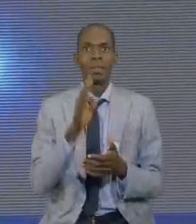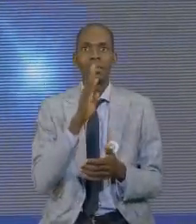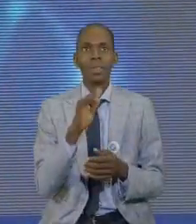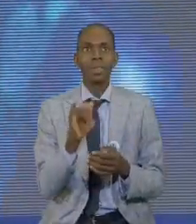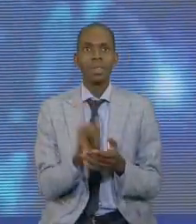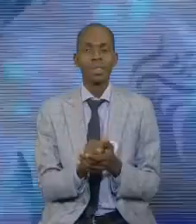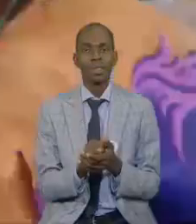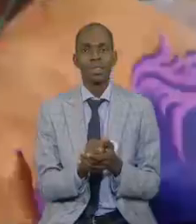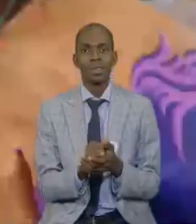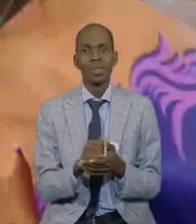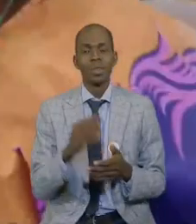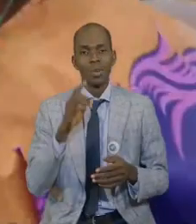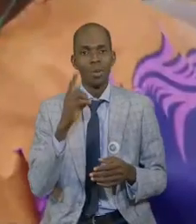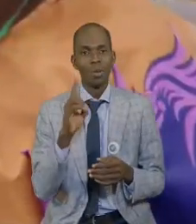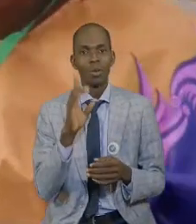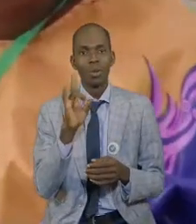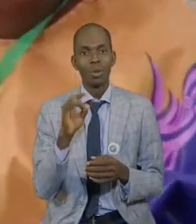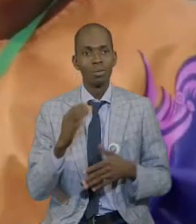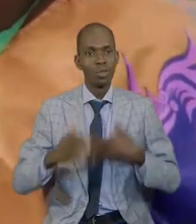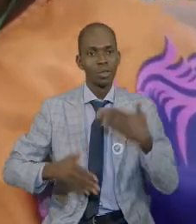of Israel